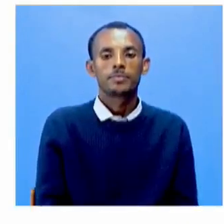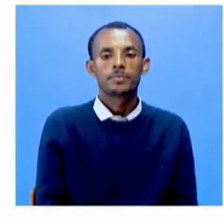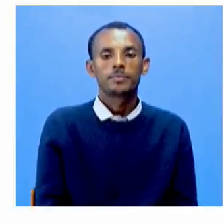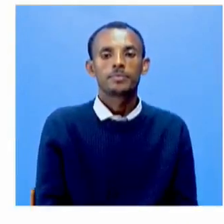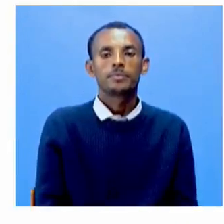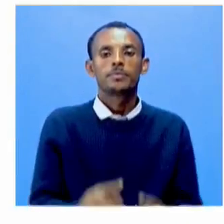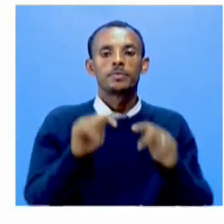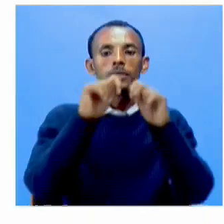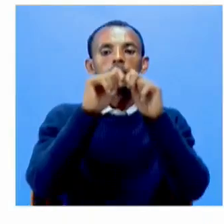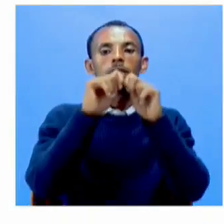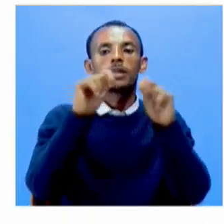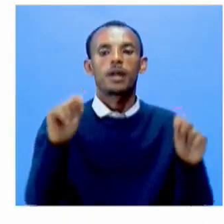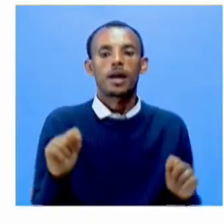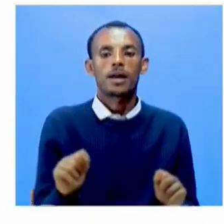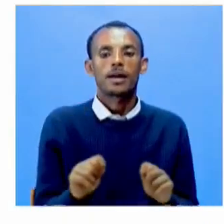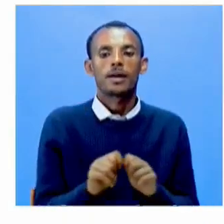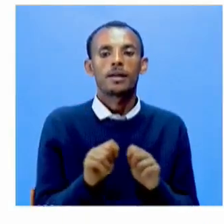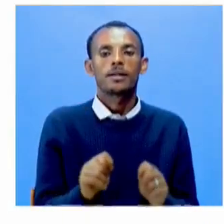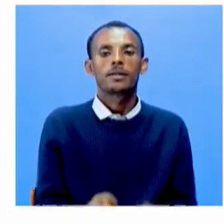triangle,